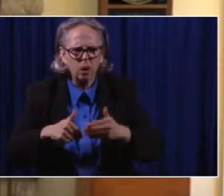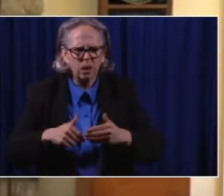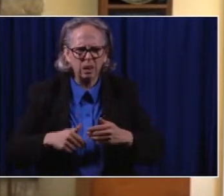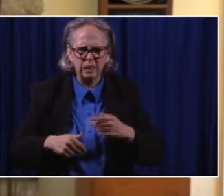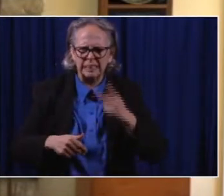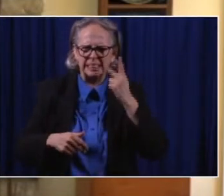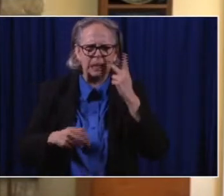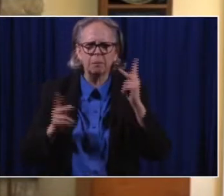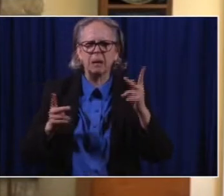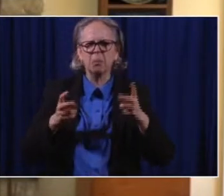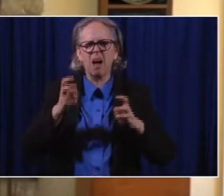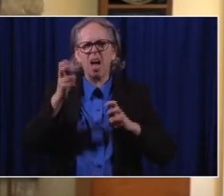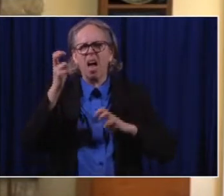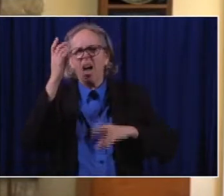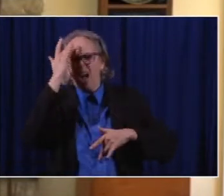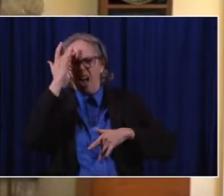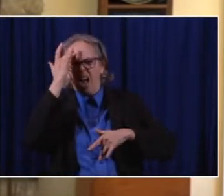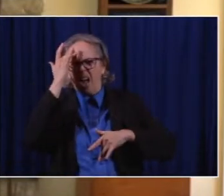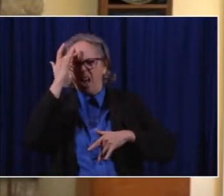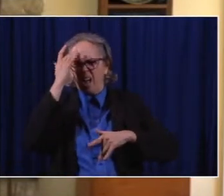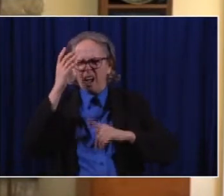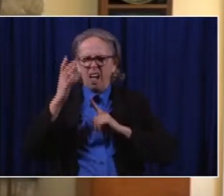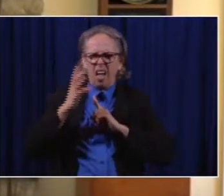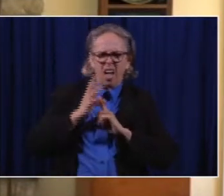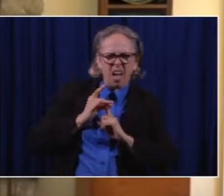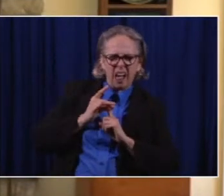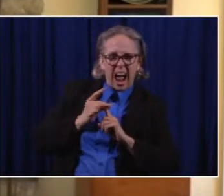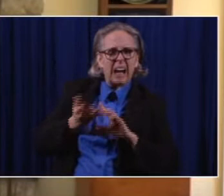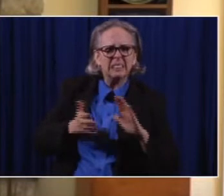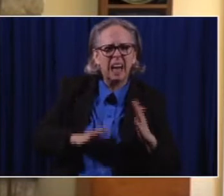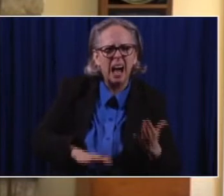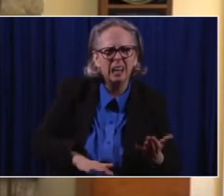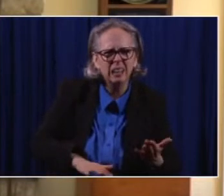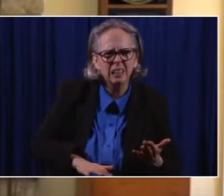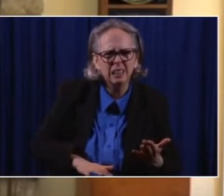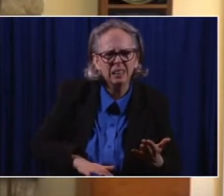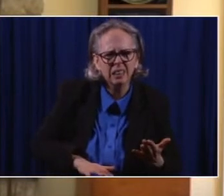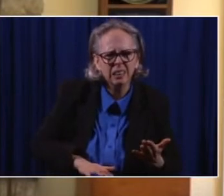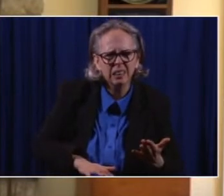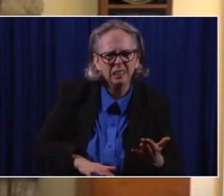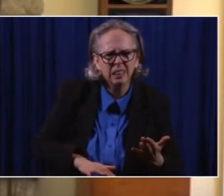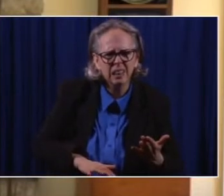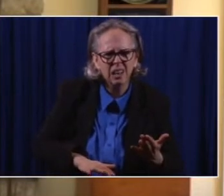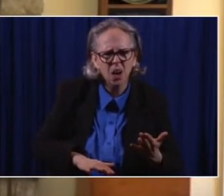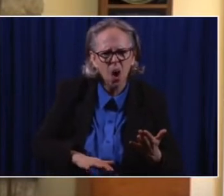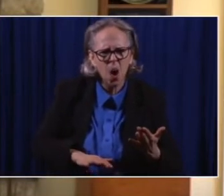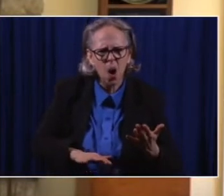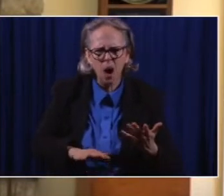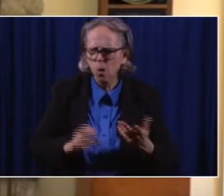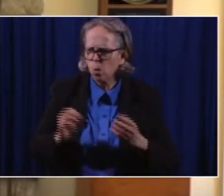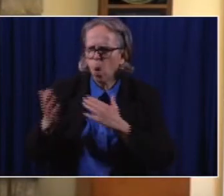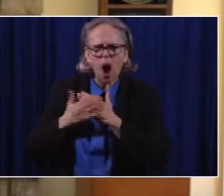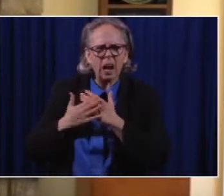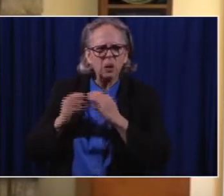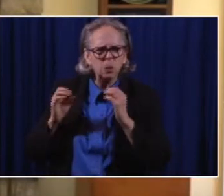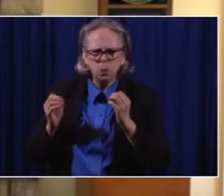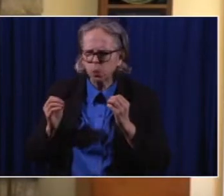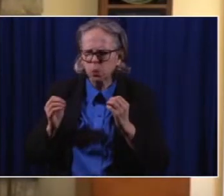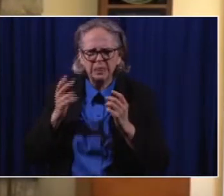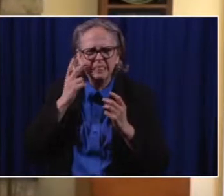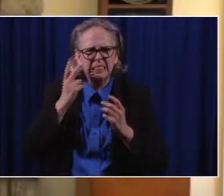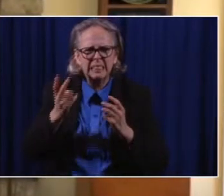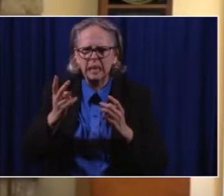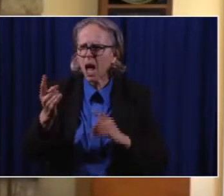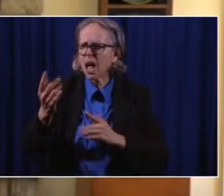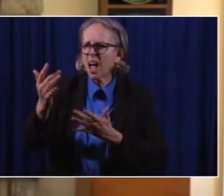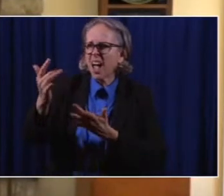to comprehend. And I think what is difficult now is for people to comprehend how much different this is than it